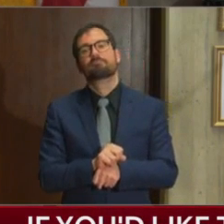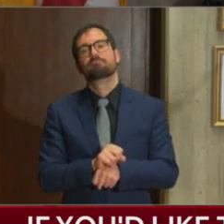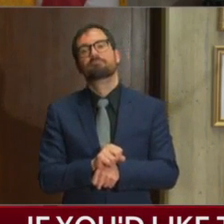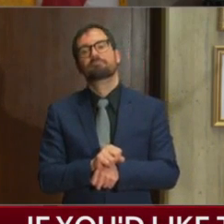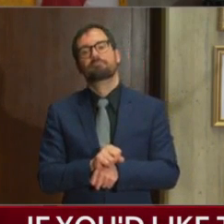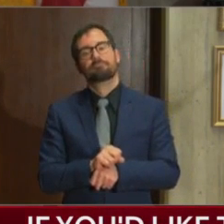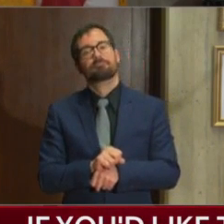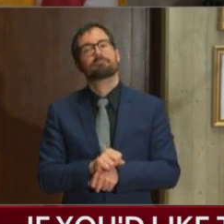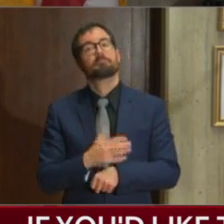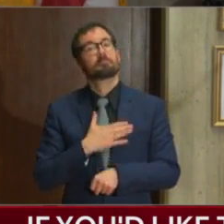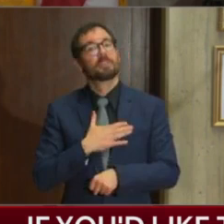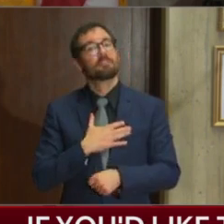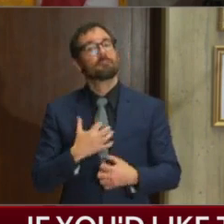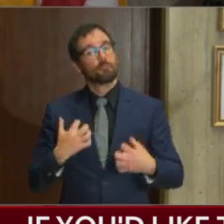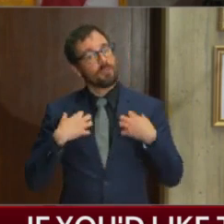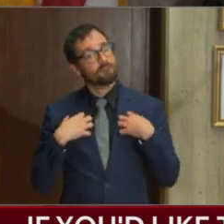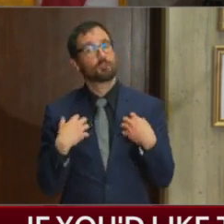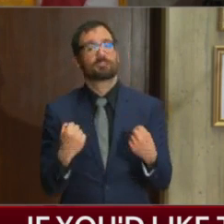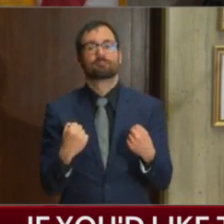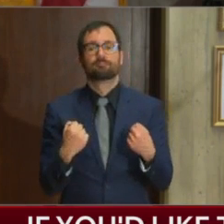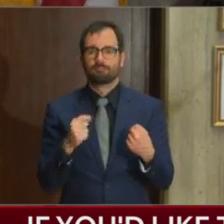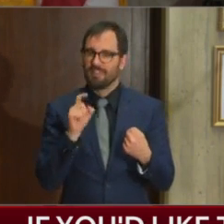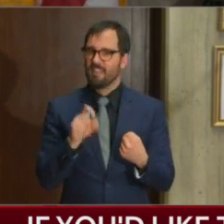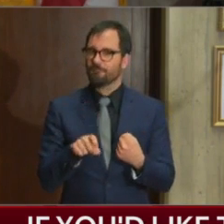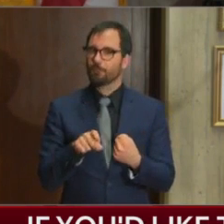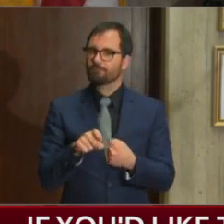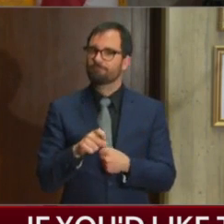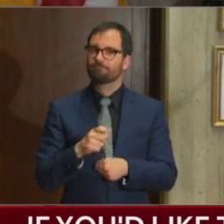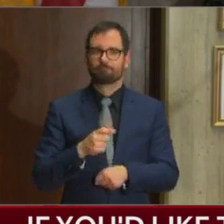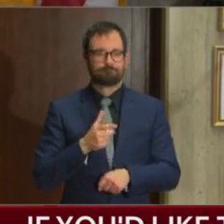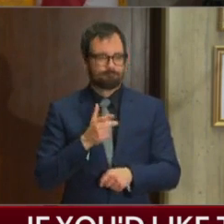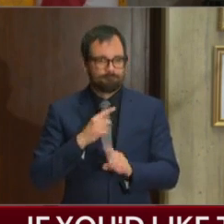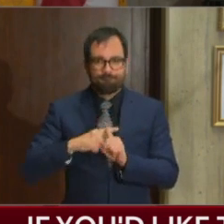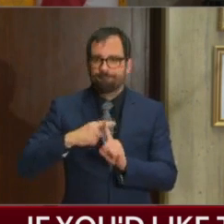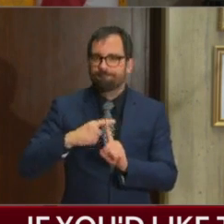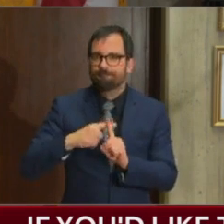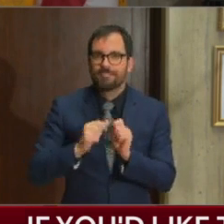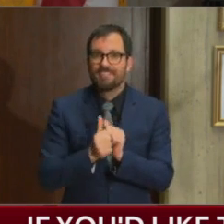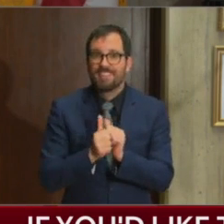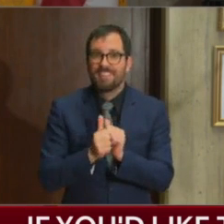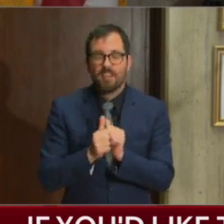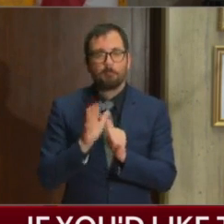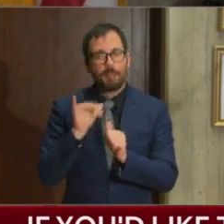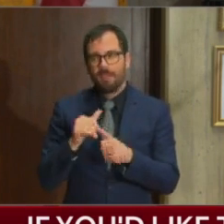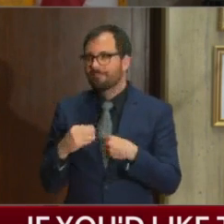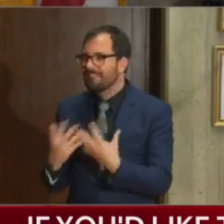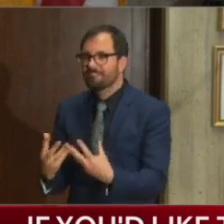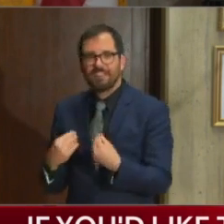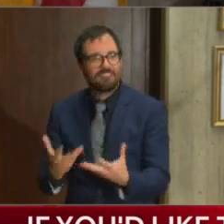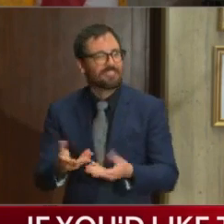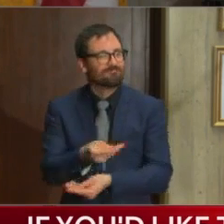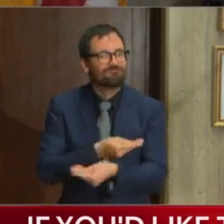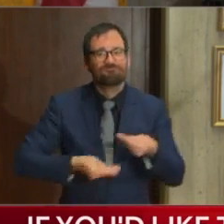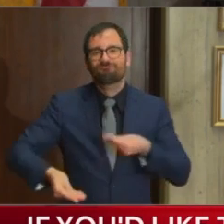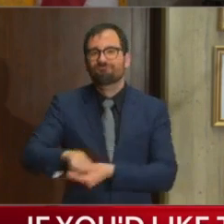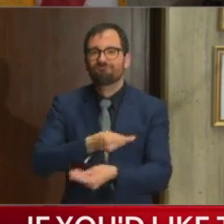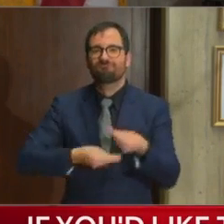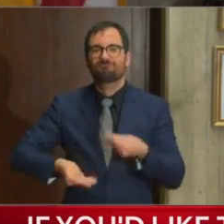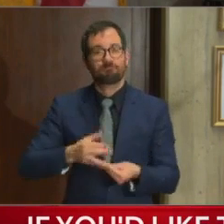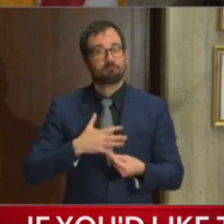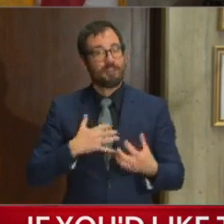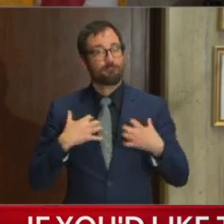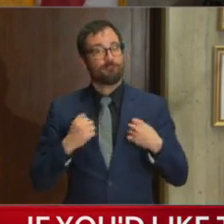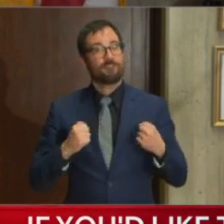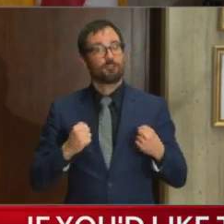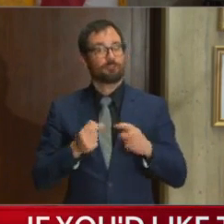time. Let's make those habits part of our new routine. We're going to be feeling socially and economic impacts of this